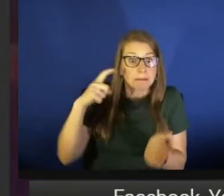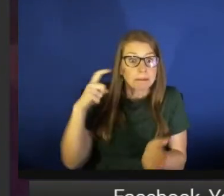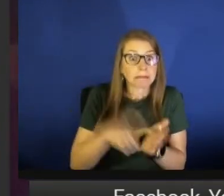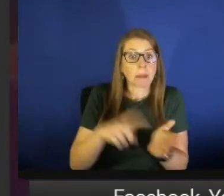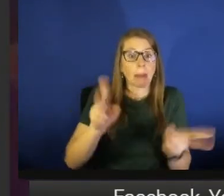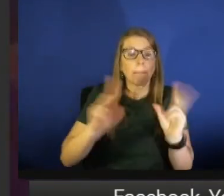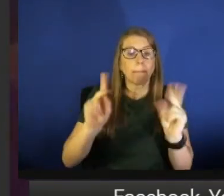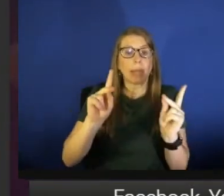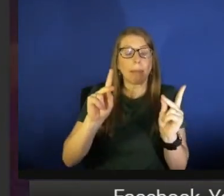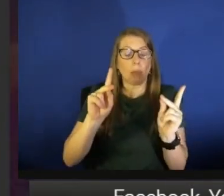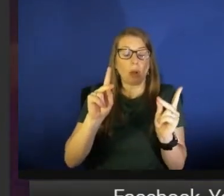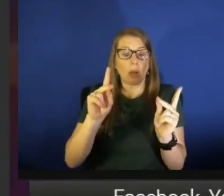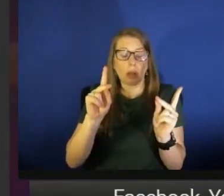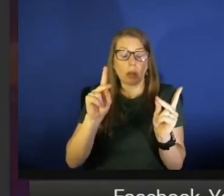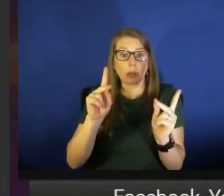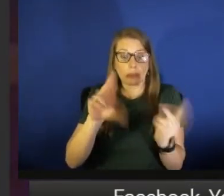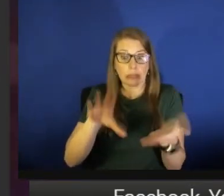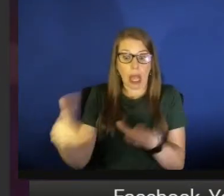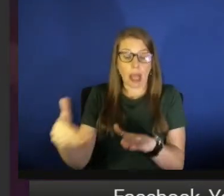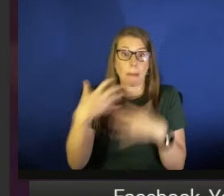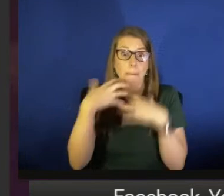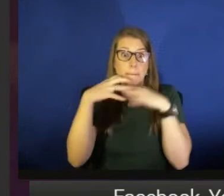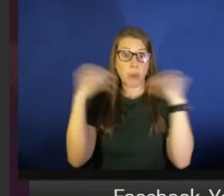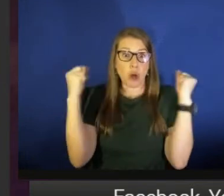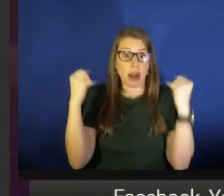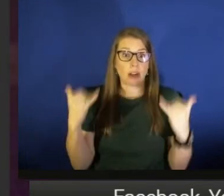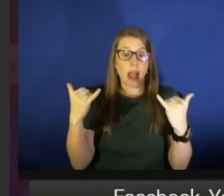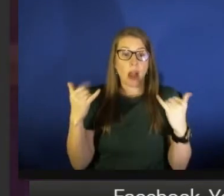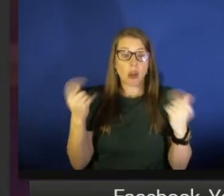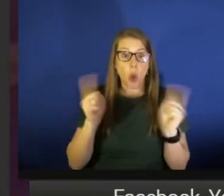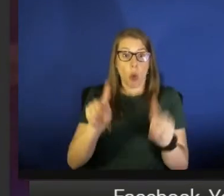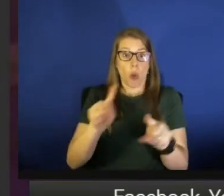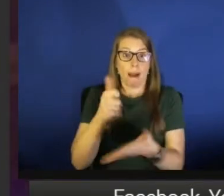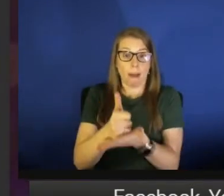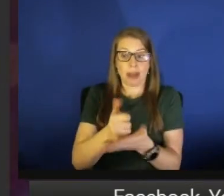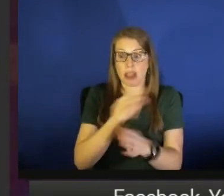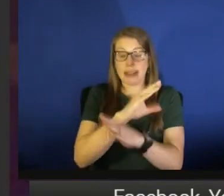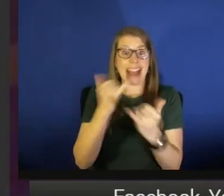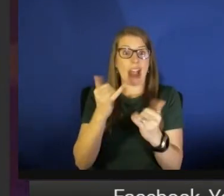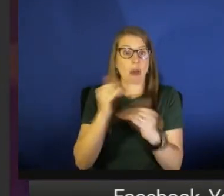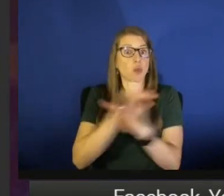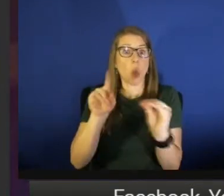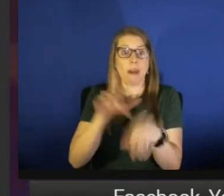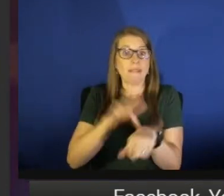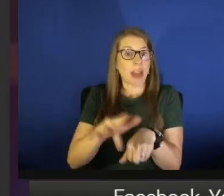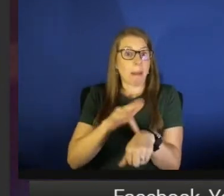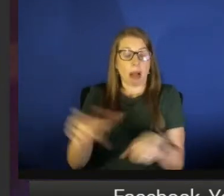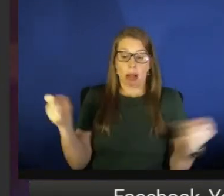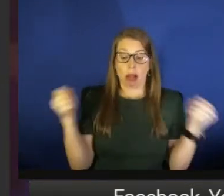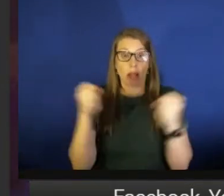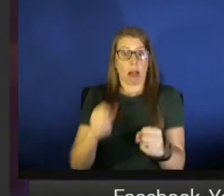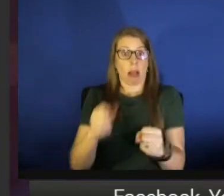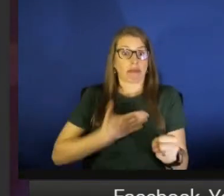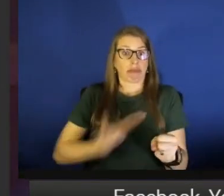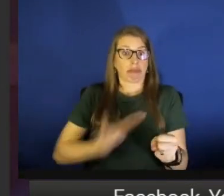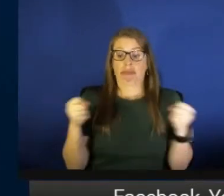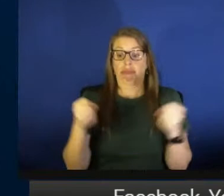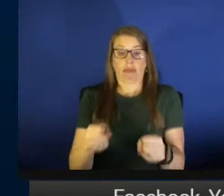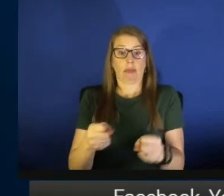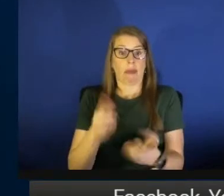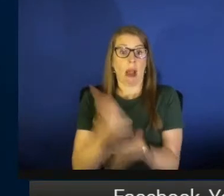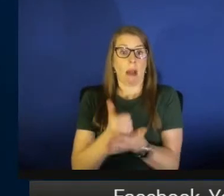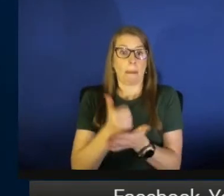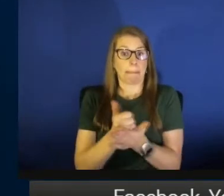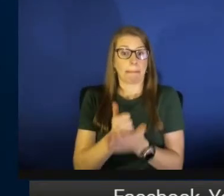burning out, that went to go help, and there's no one to help. And so I think Scott and I were in a unique position to be